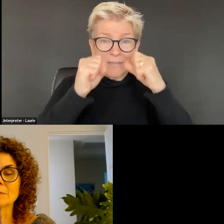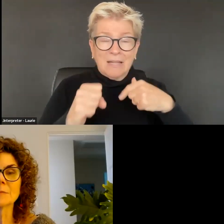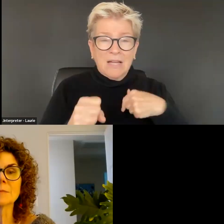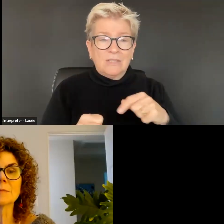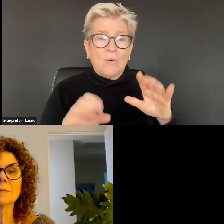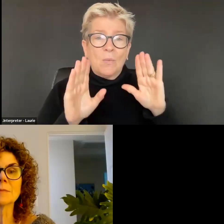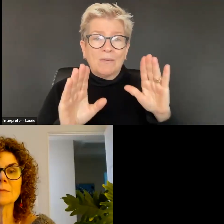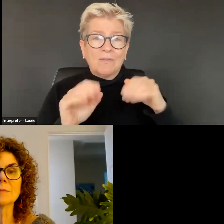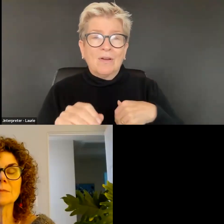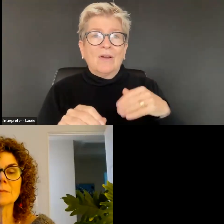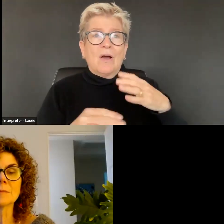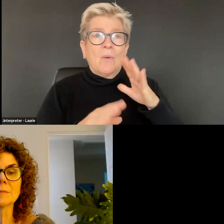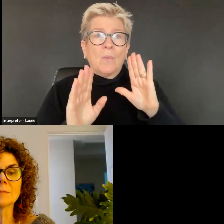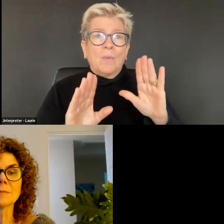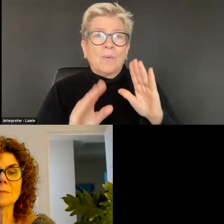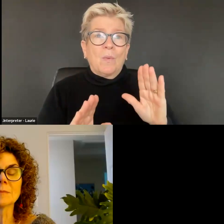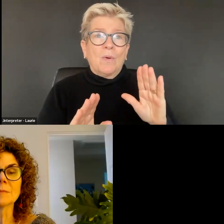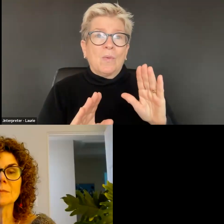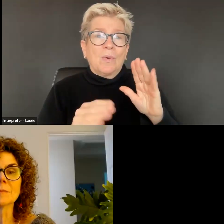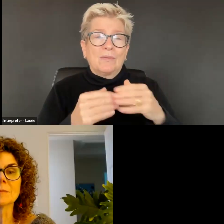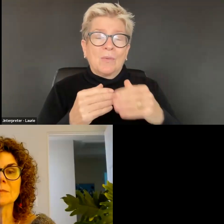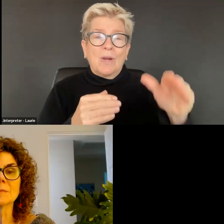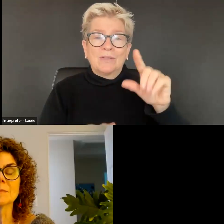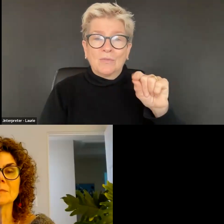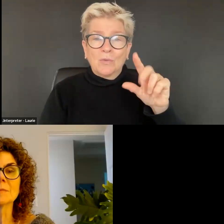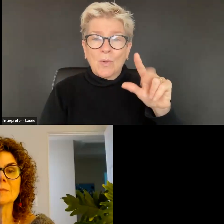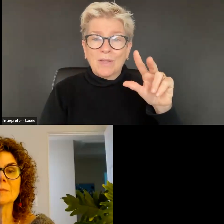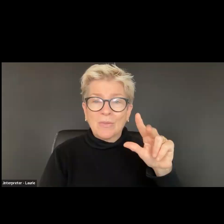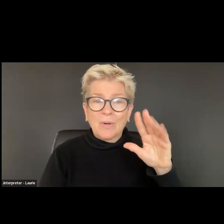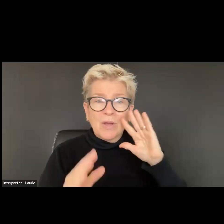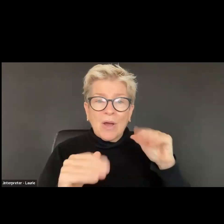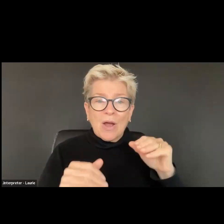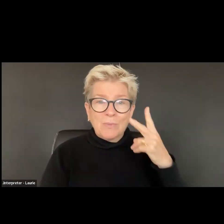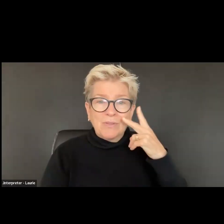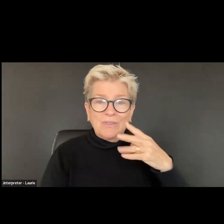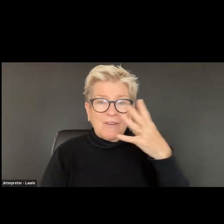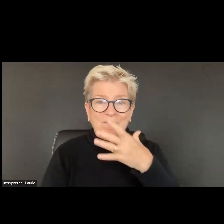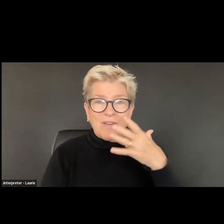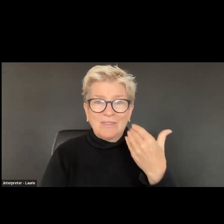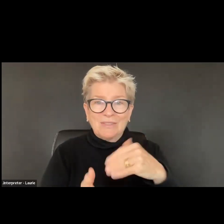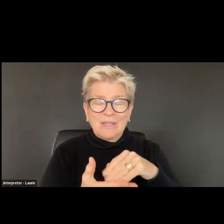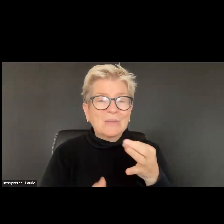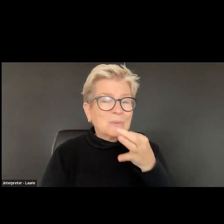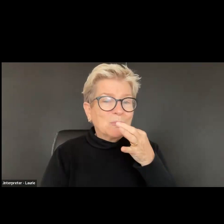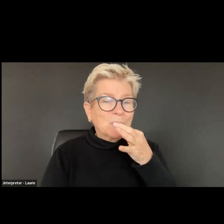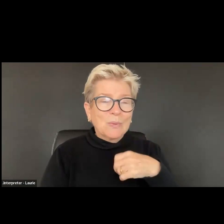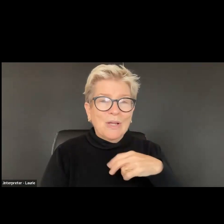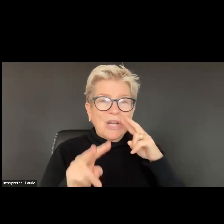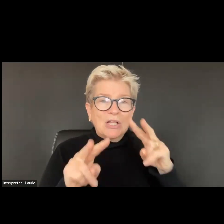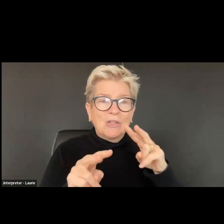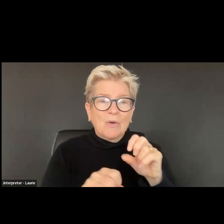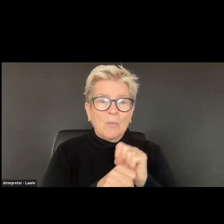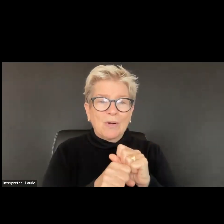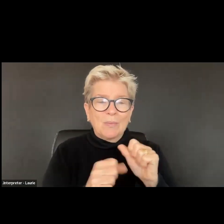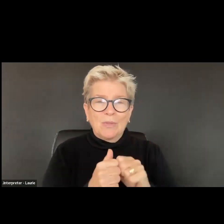of your 2023. I hope to see your faces again soon, and look forward to working with you in 2024, and